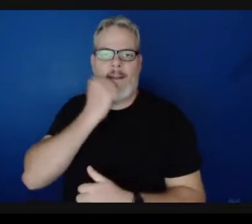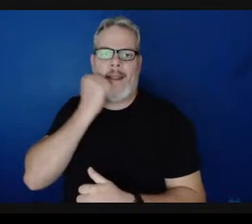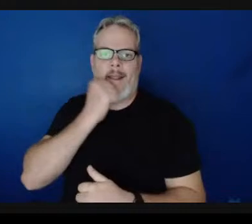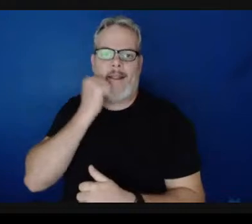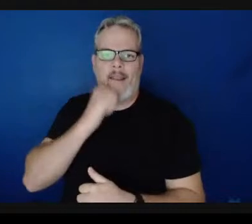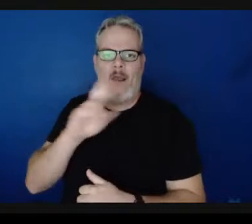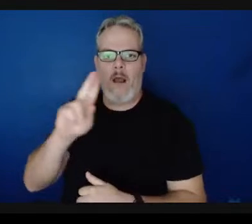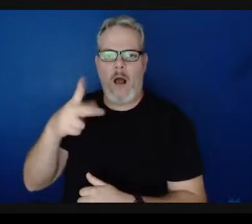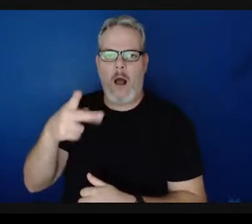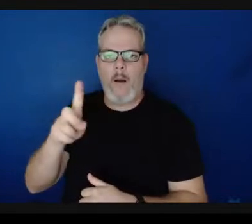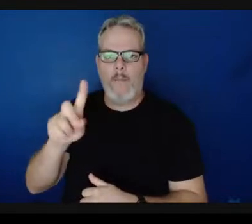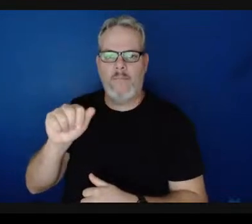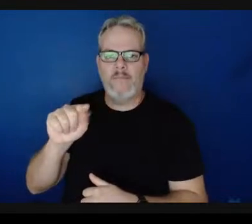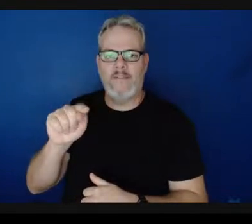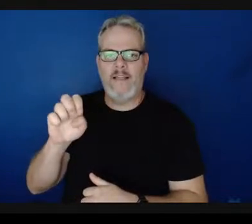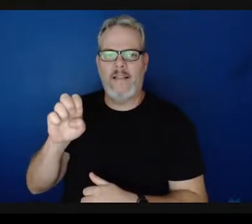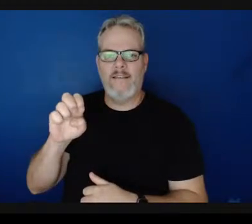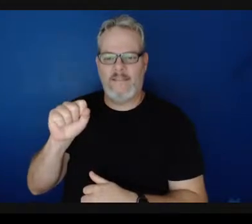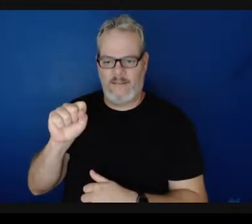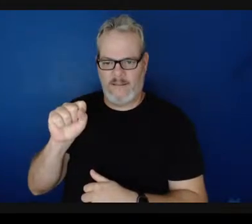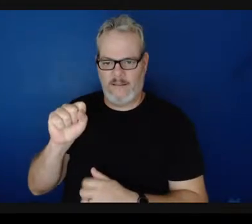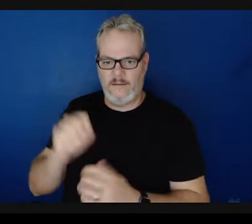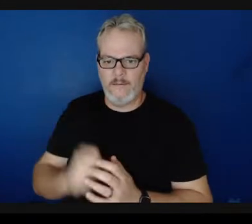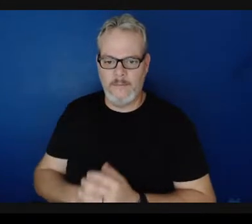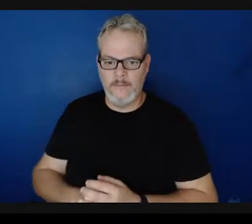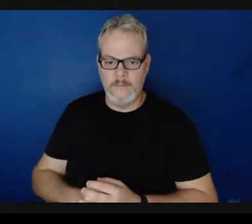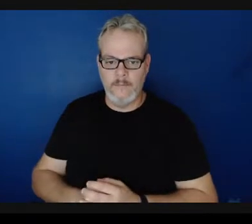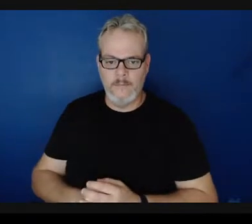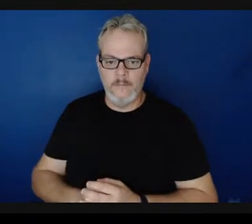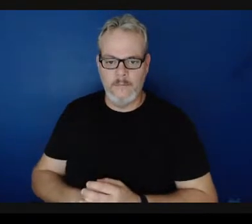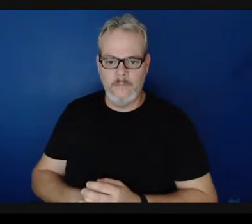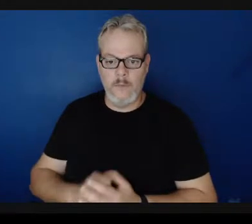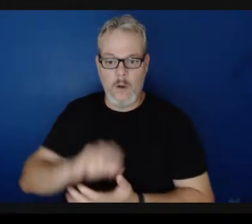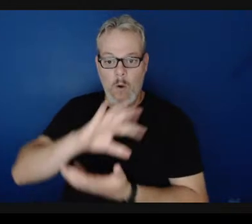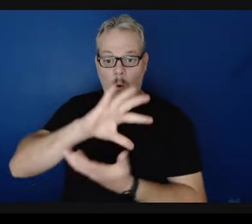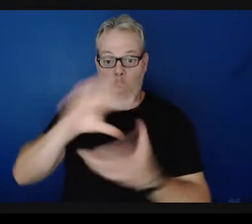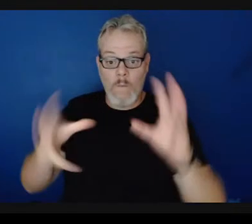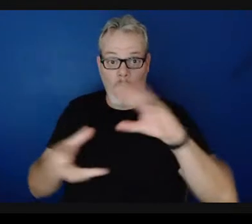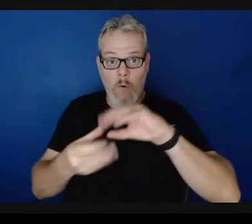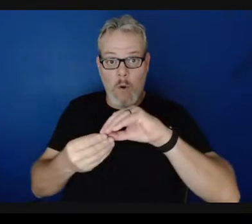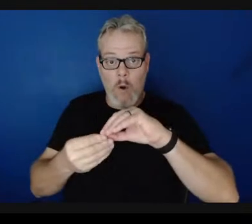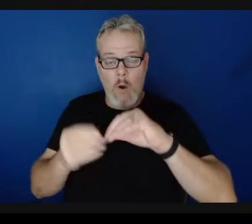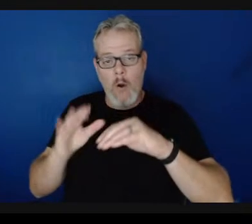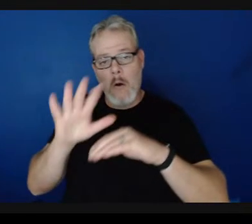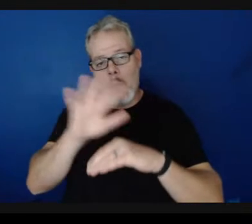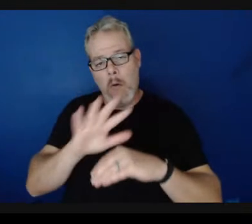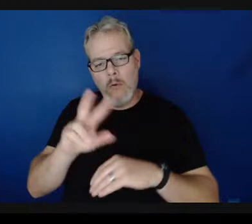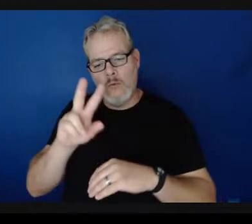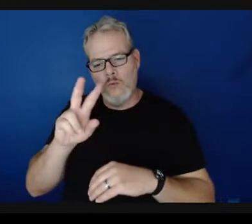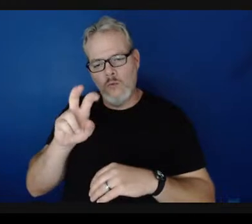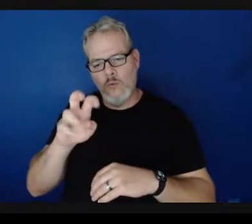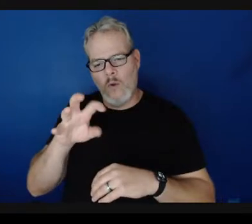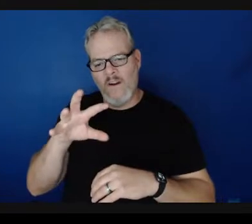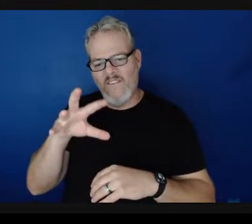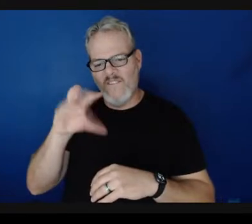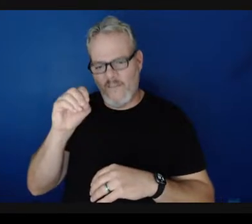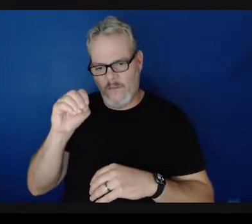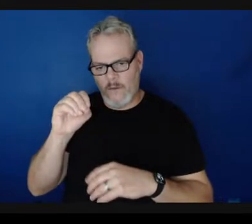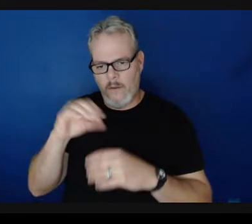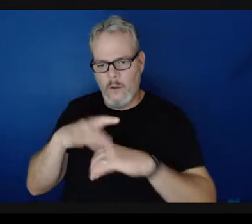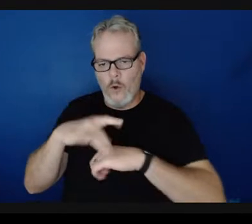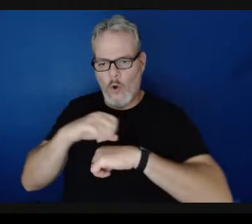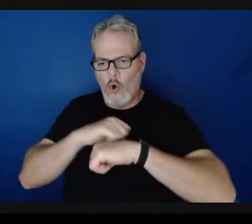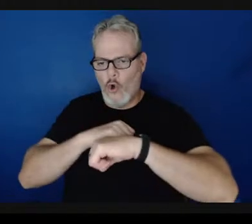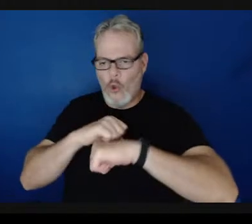So they note here, overall, there were about 250 earthquakes underneath the summit, most